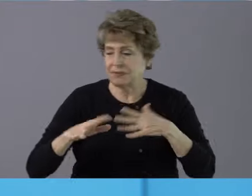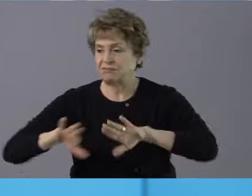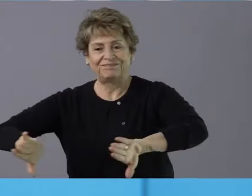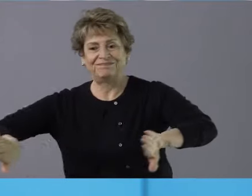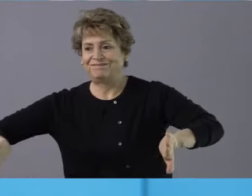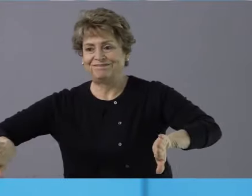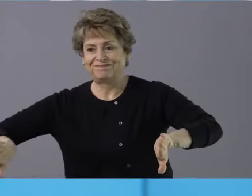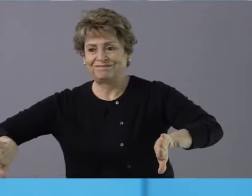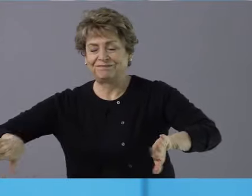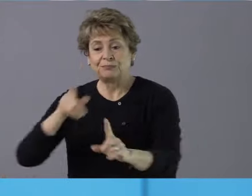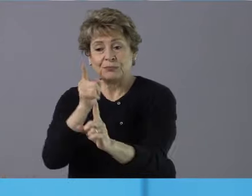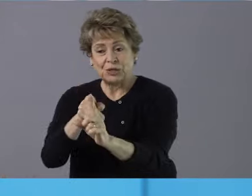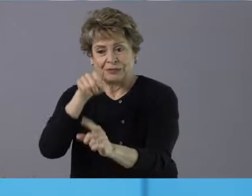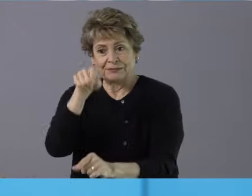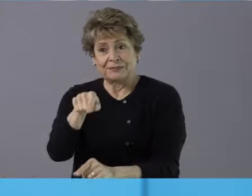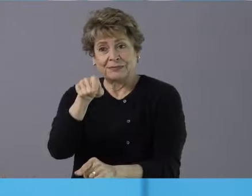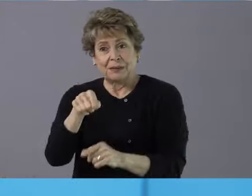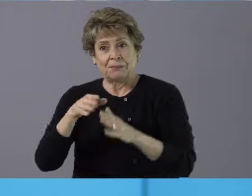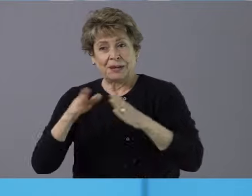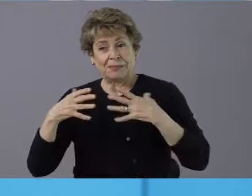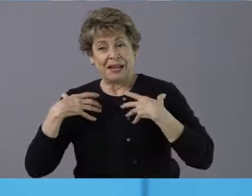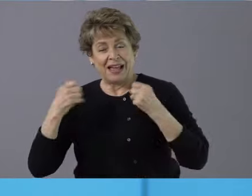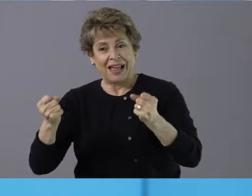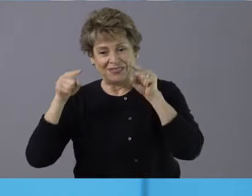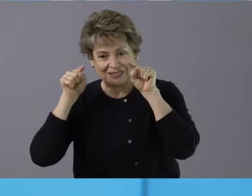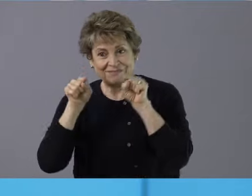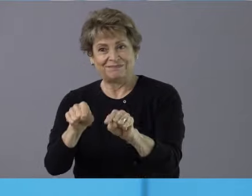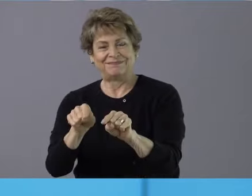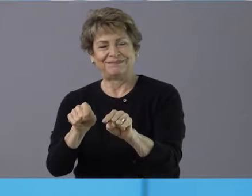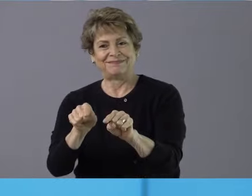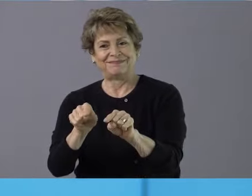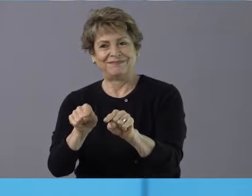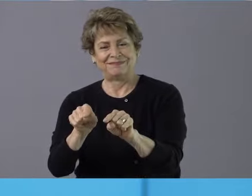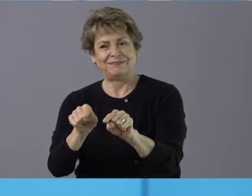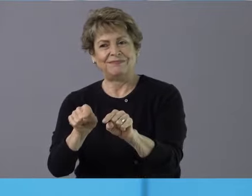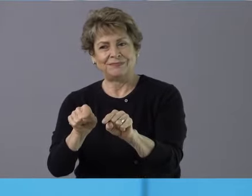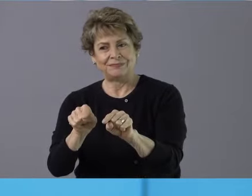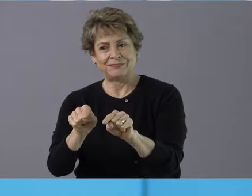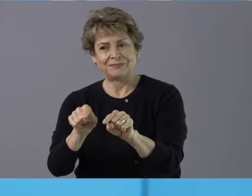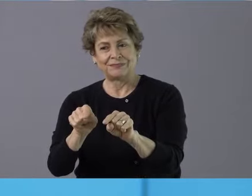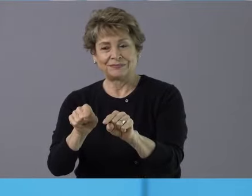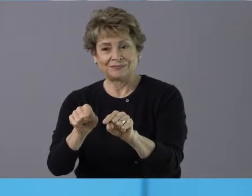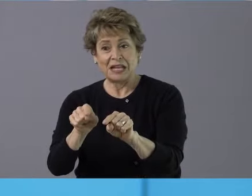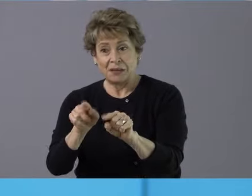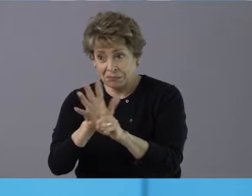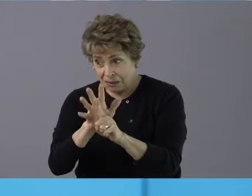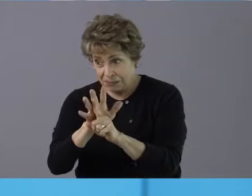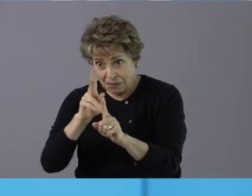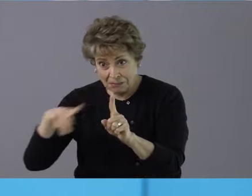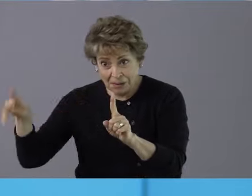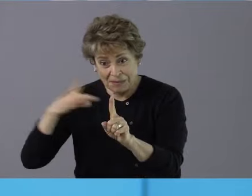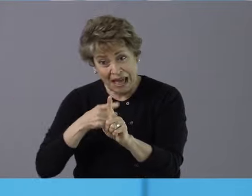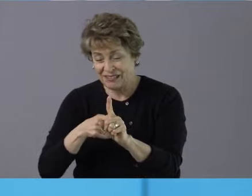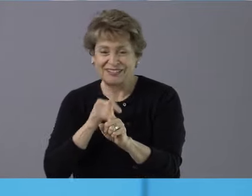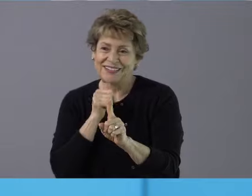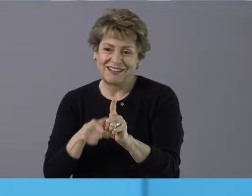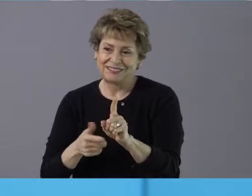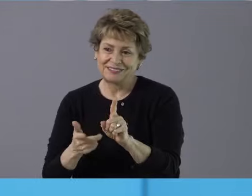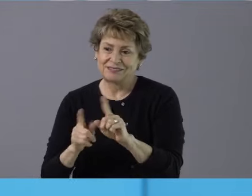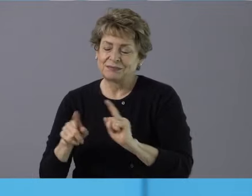be very popular, but I know in my heart it's the right thing to do, and that's what's going to guide